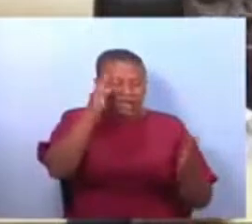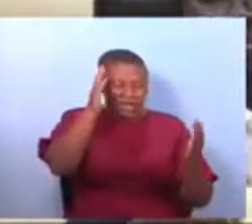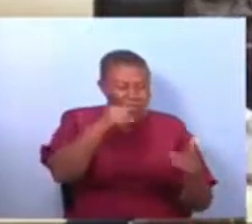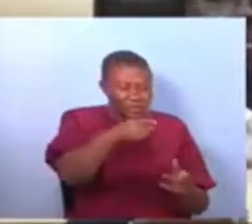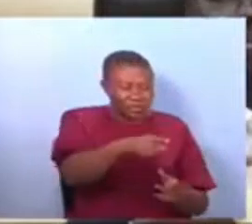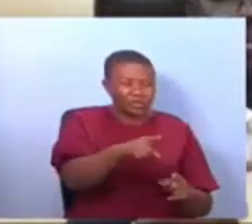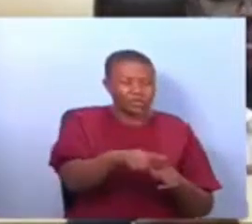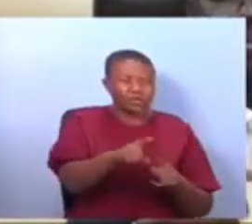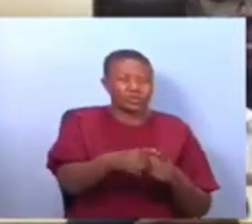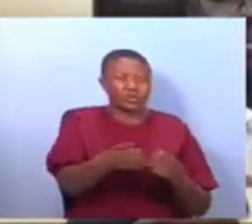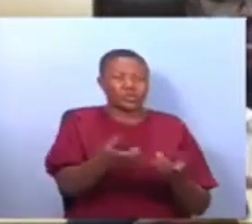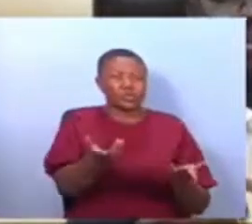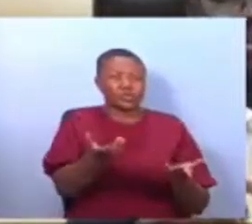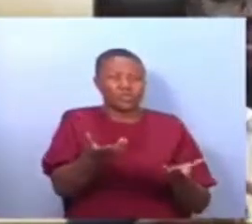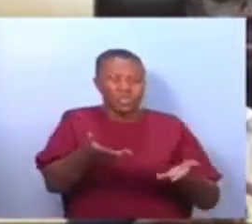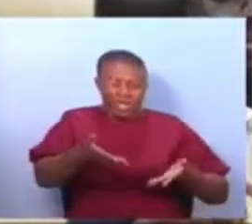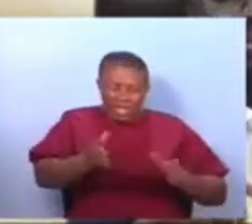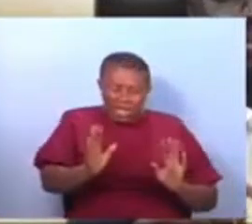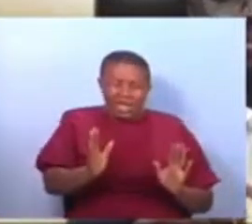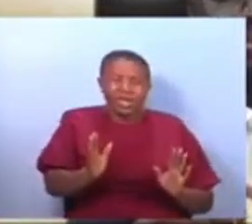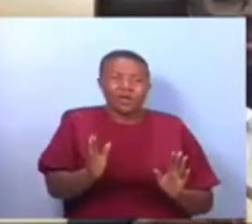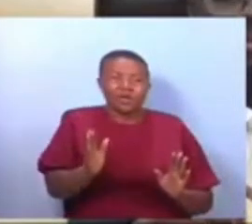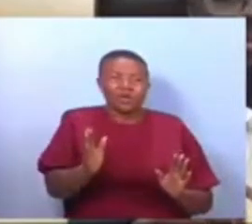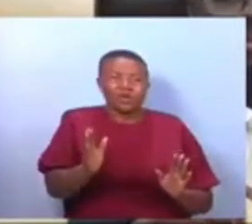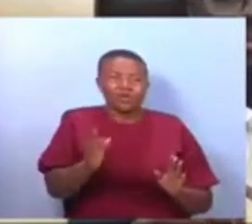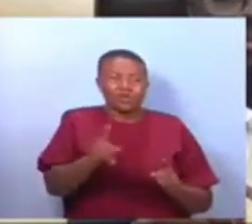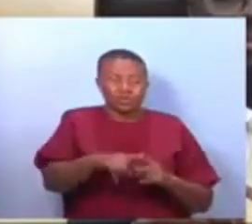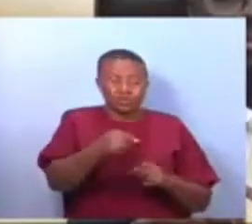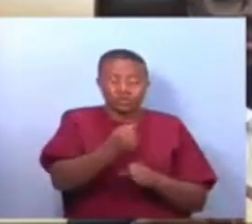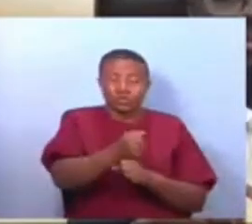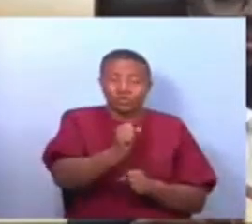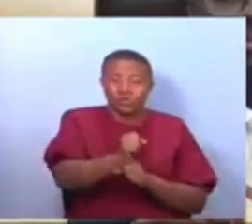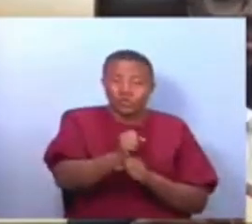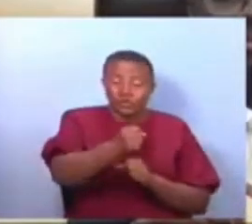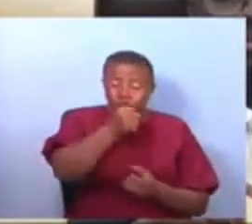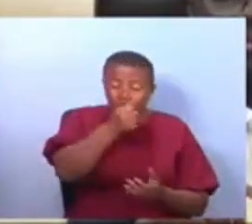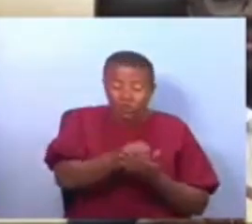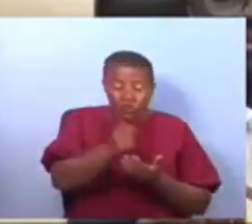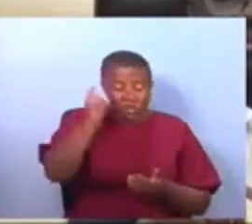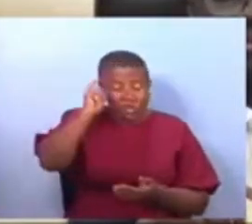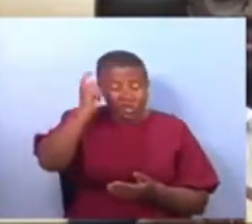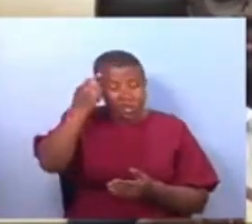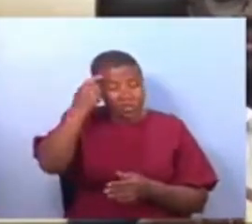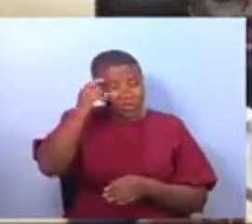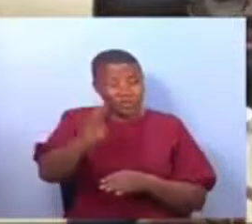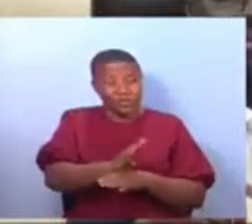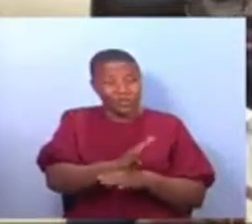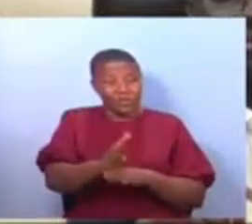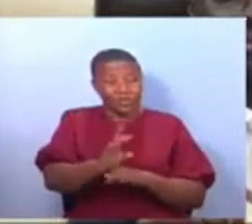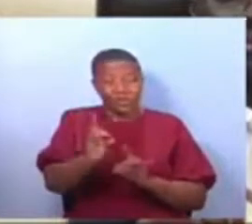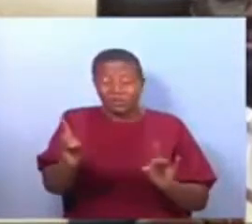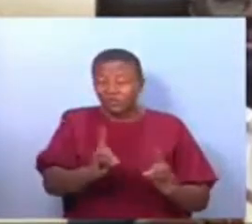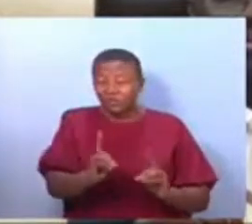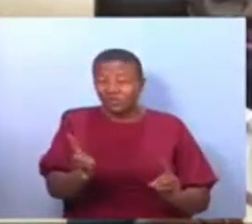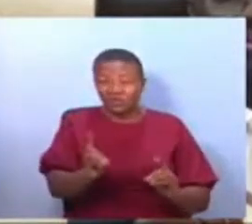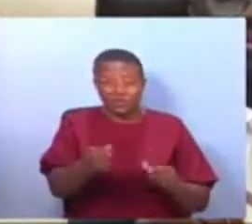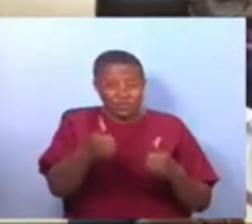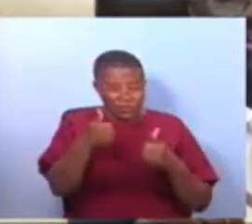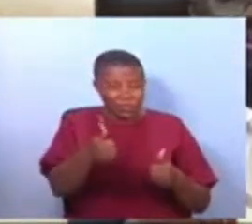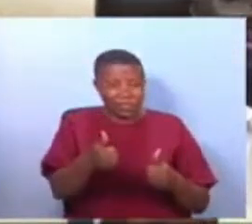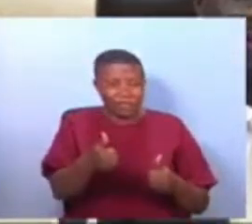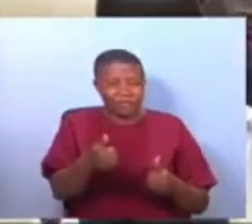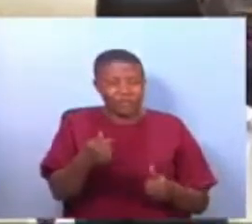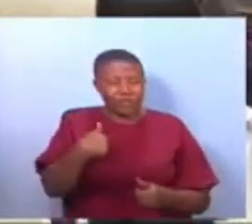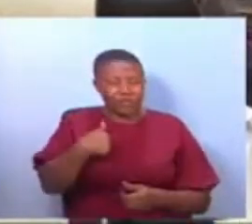we did to ensure that government business is done. For now, we are indulging you because we know the